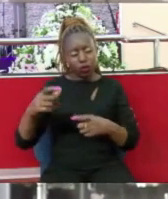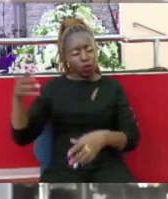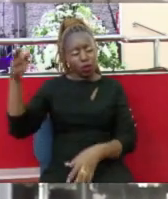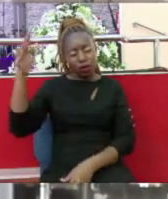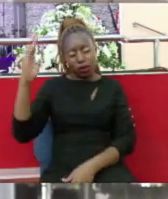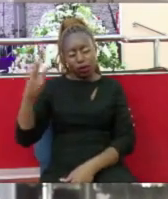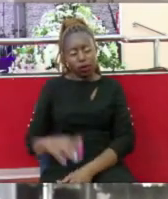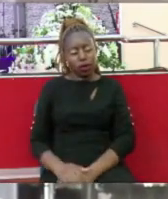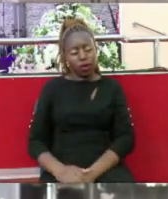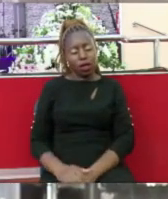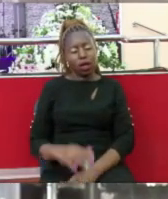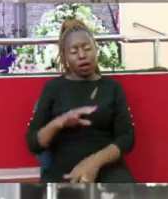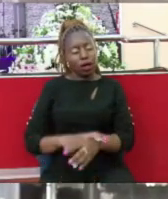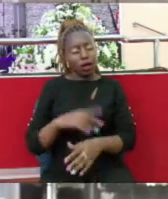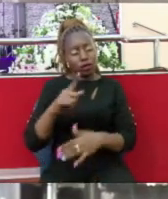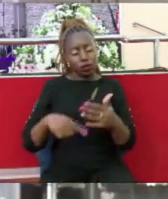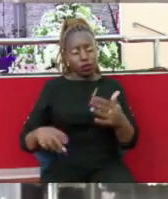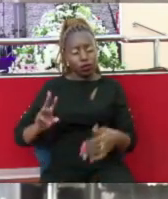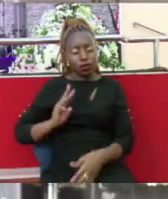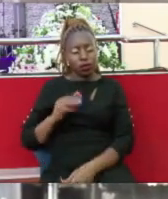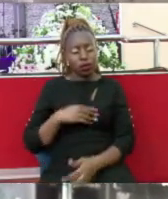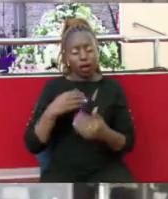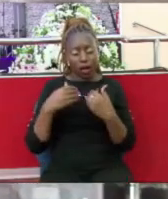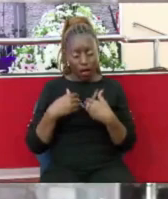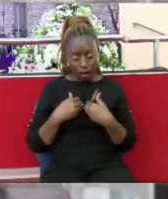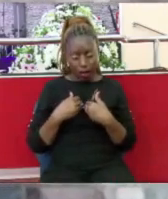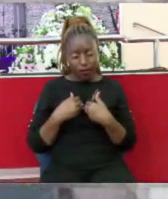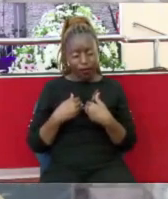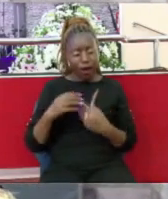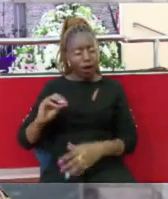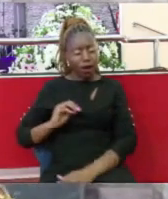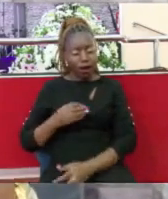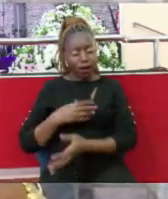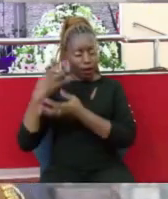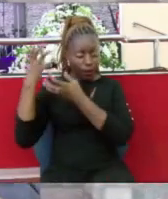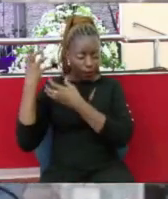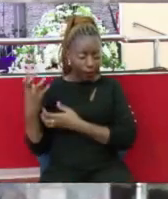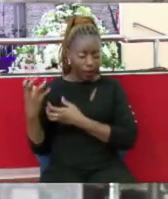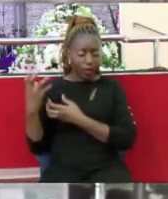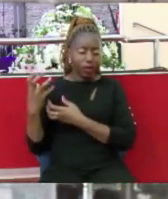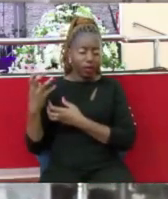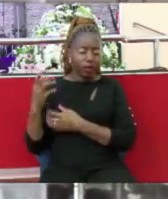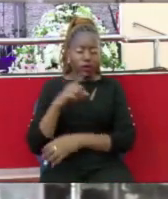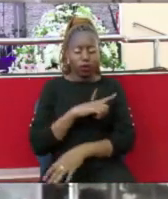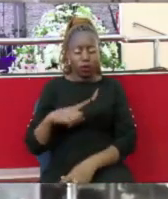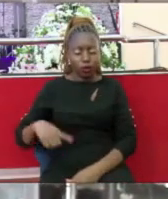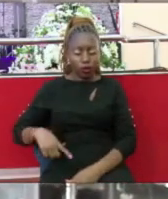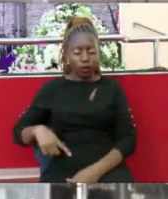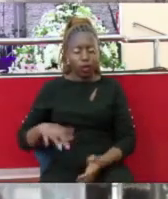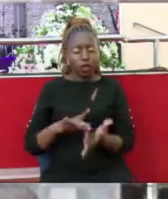Take, oh God, what we have. Even our burdens, oh God. In the name of